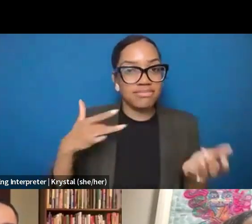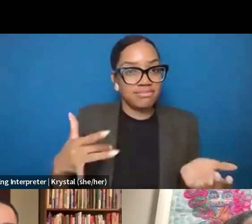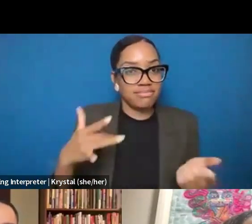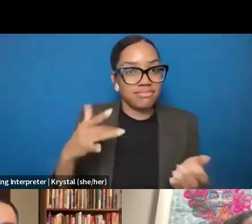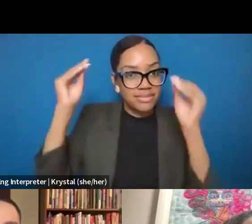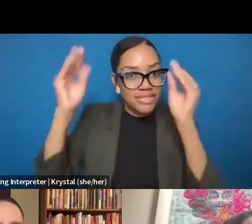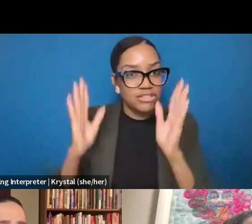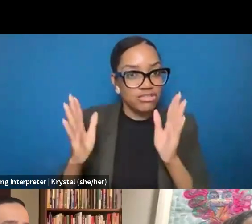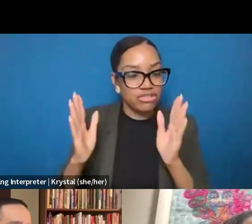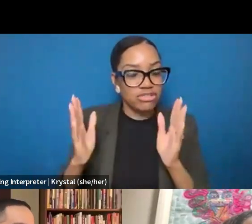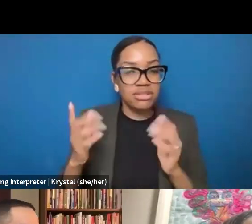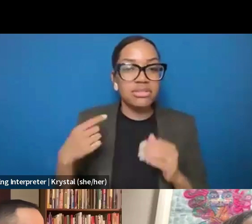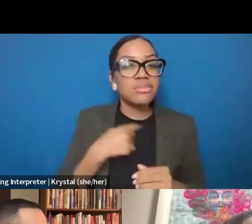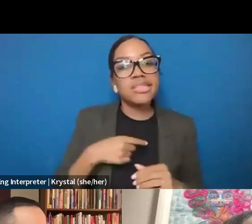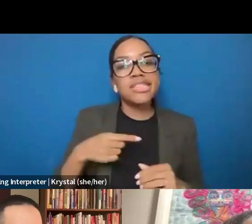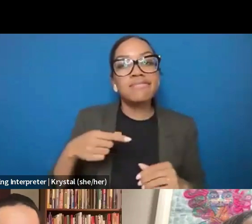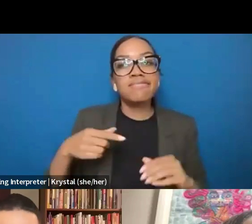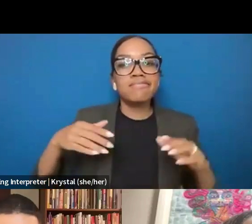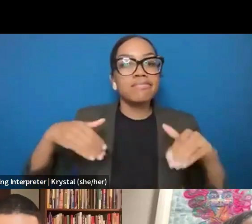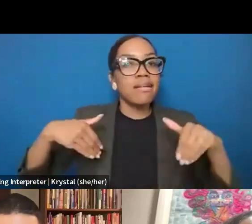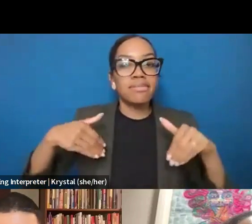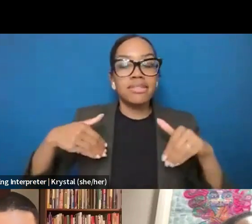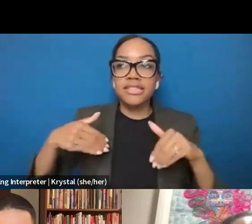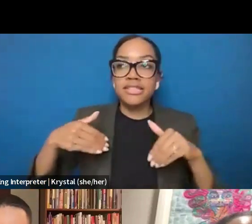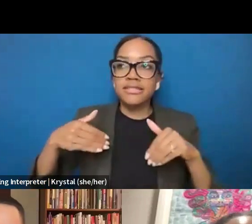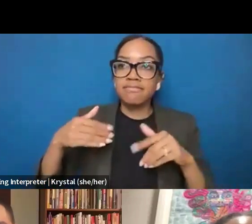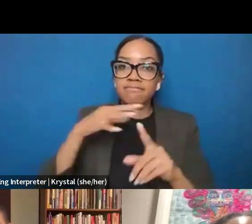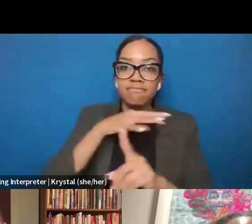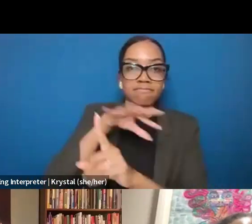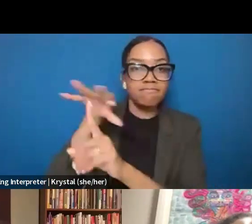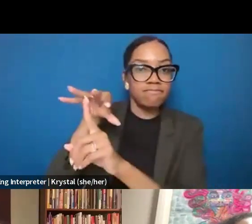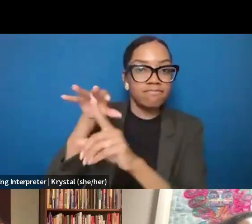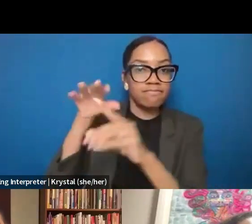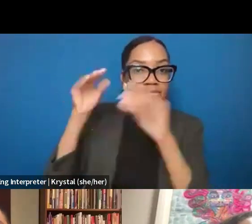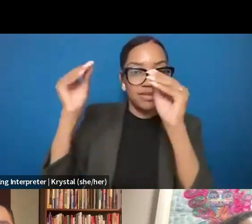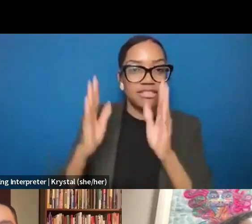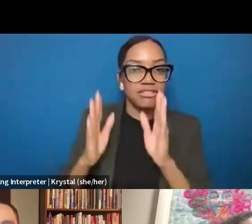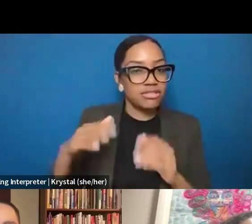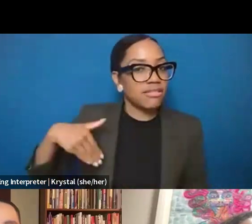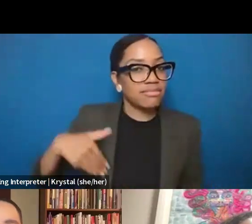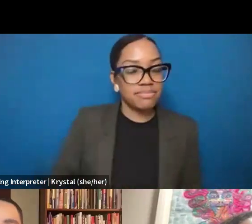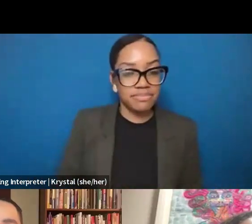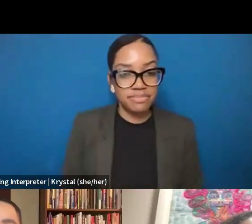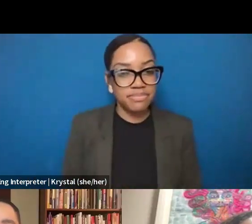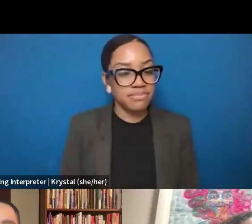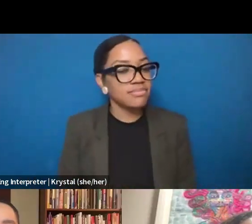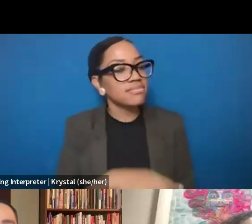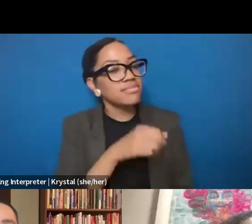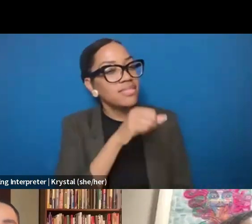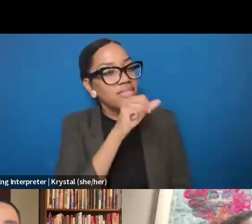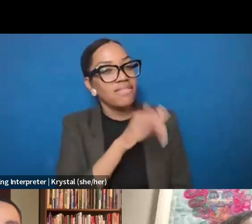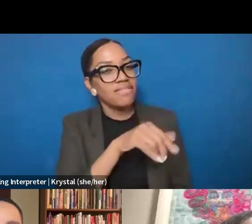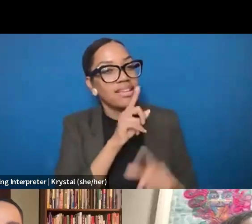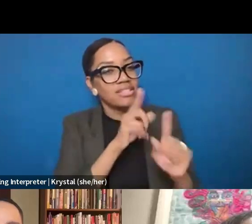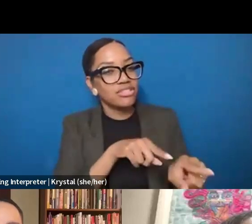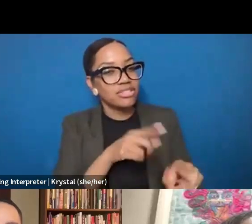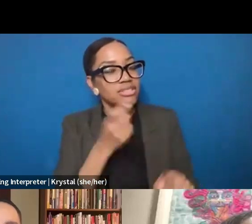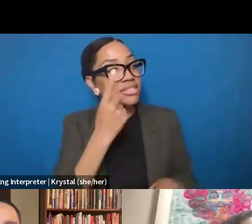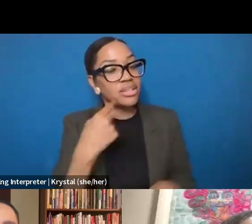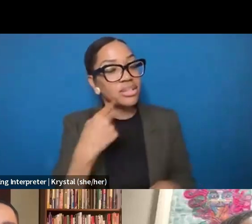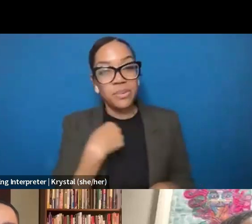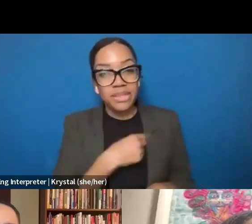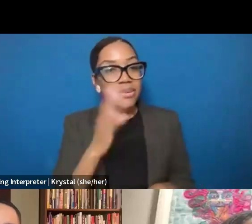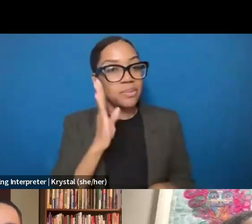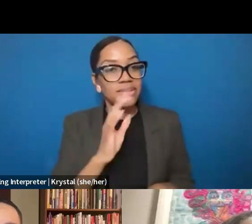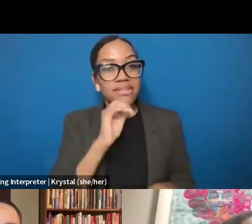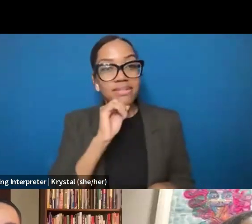that. Yes, I just love that answer, and to understand that we wouldn't have a civil rights movement as we